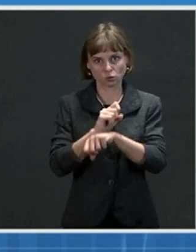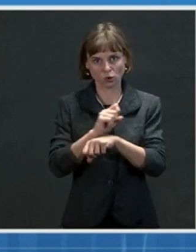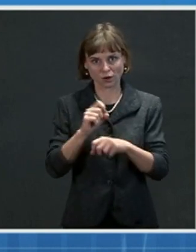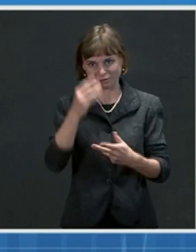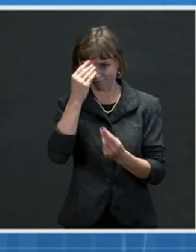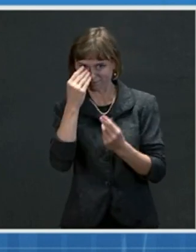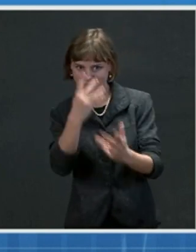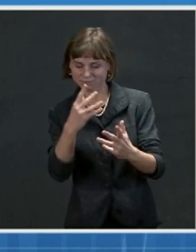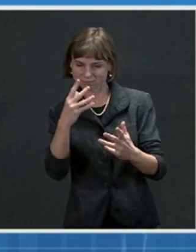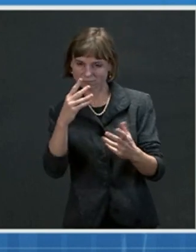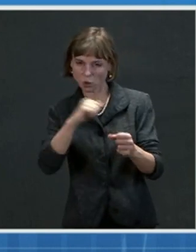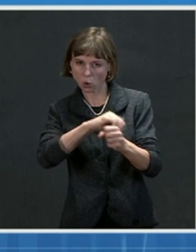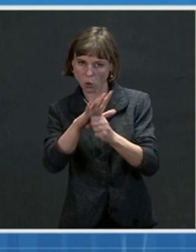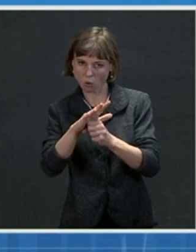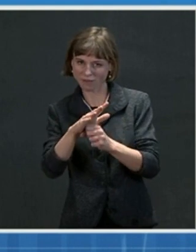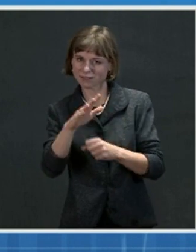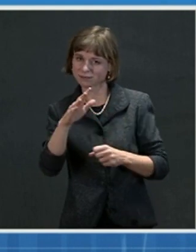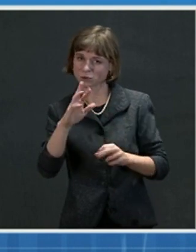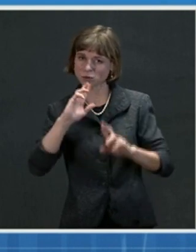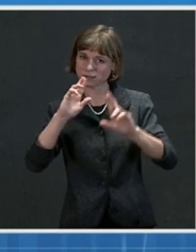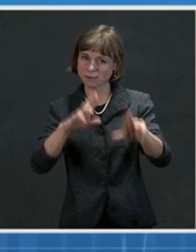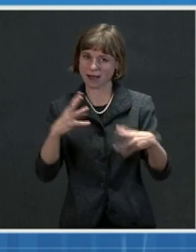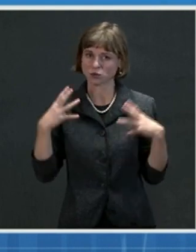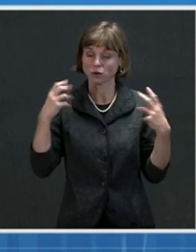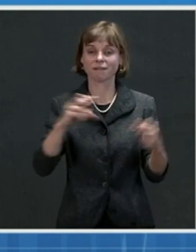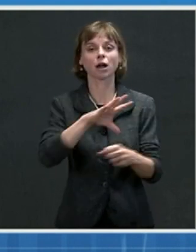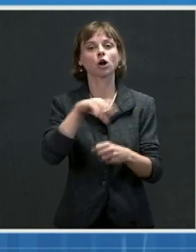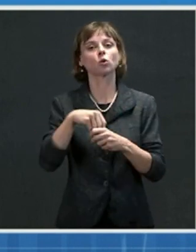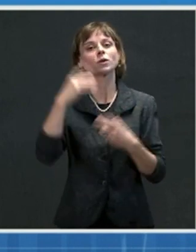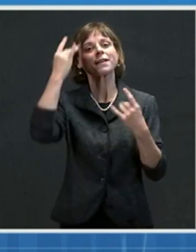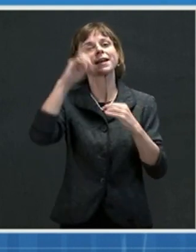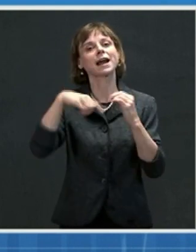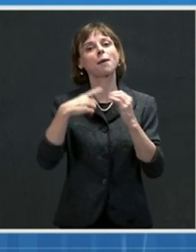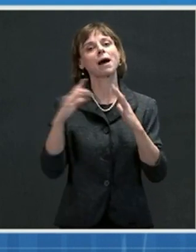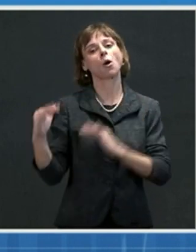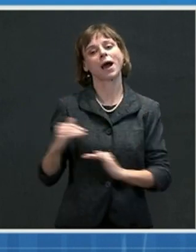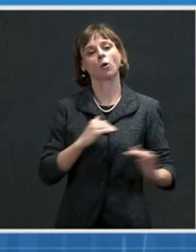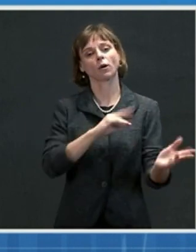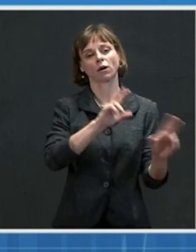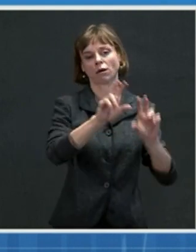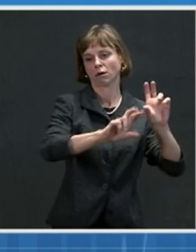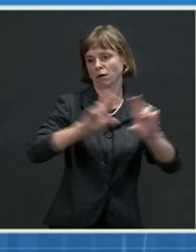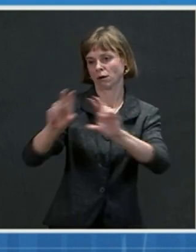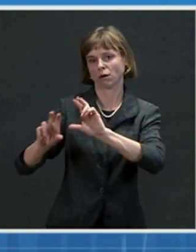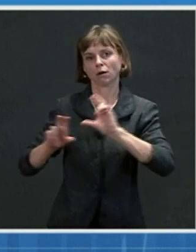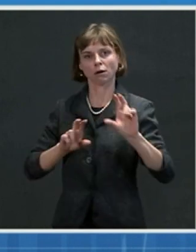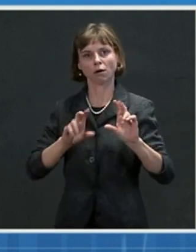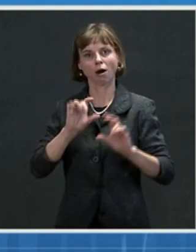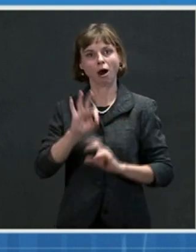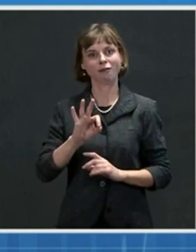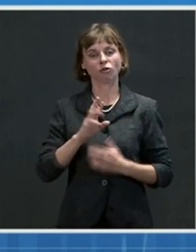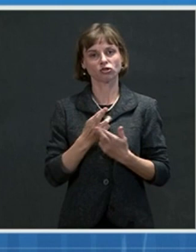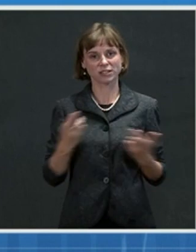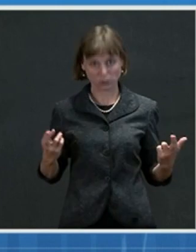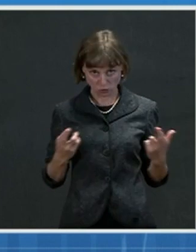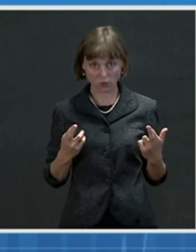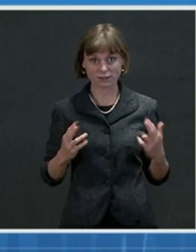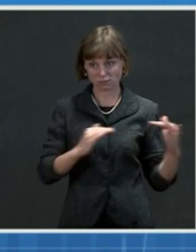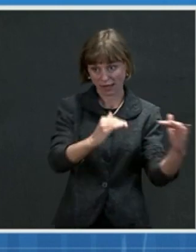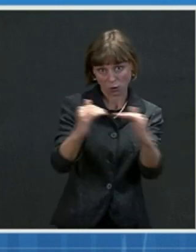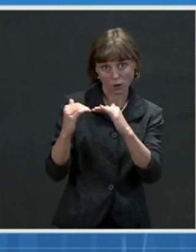COVID-19 response and recovery. So this includes thinking about the equitable allocation of COVID-19 resources and relief